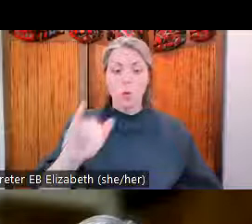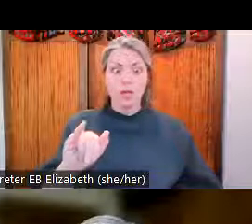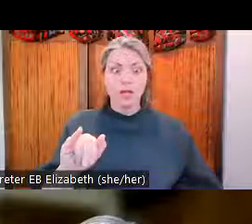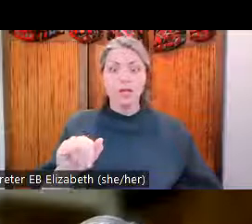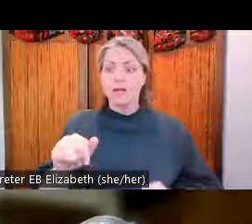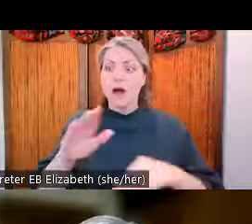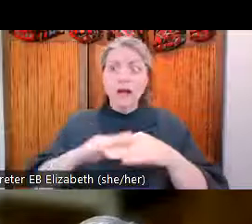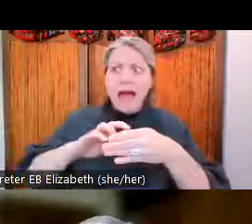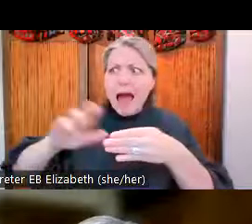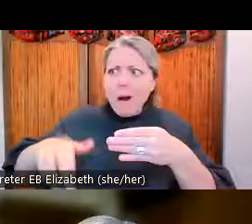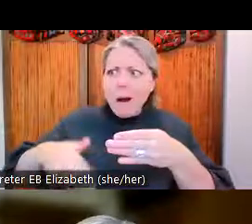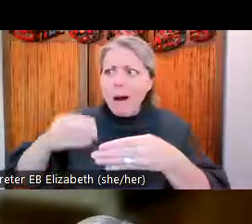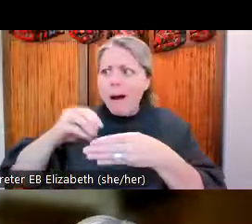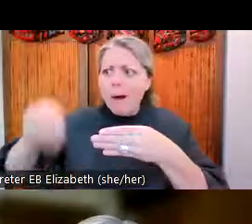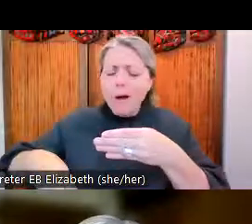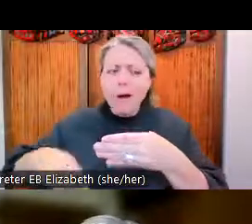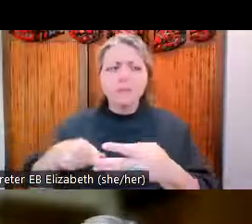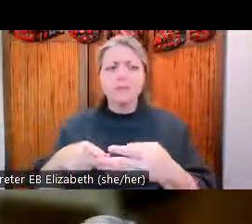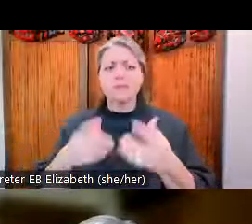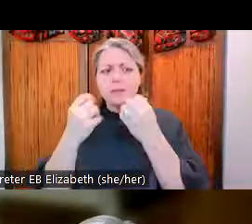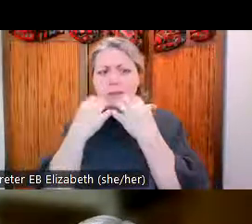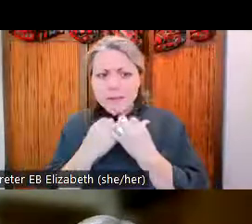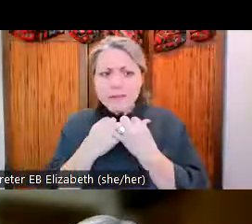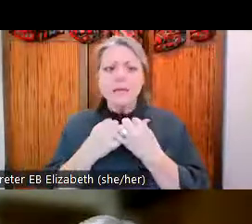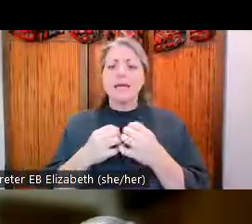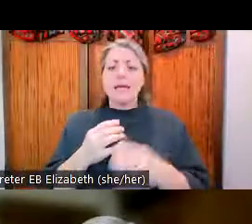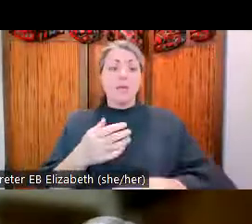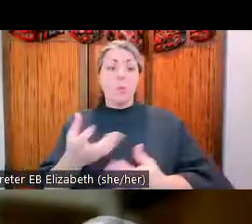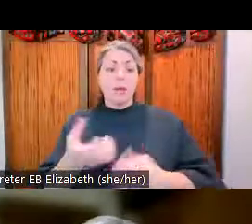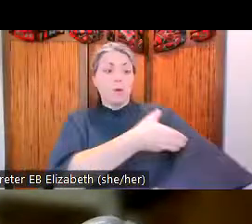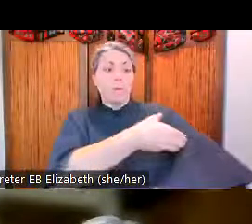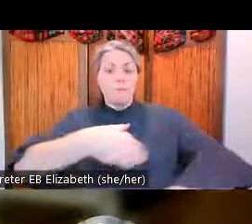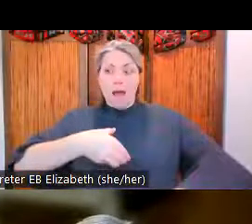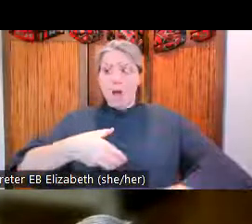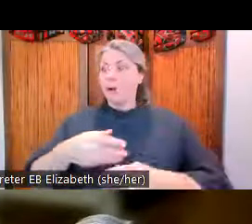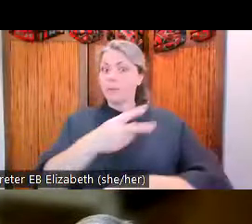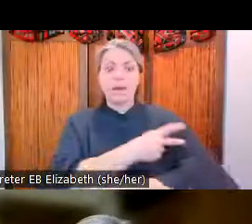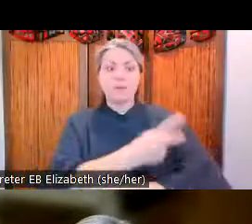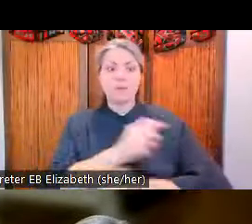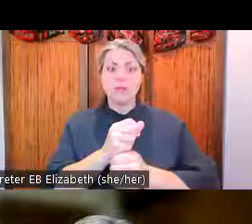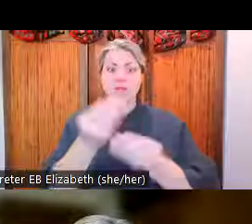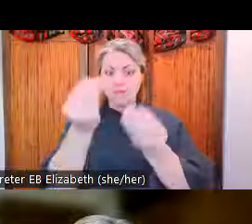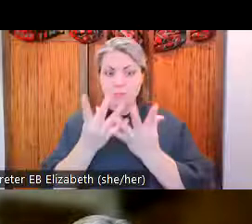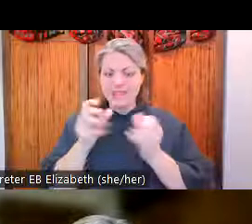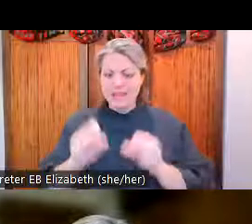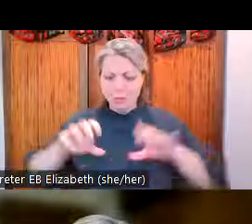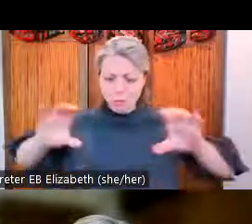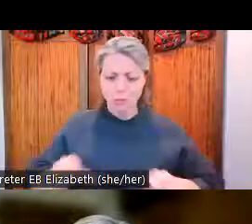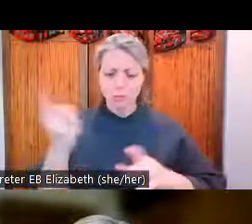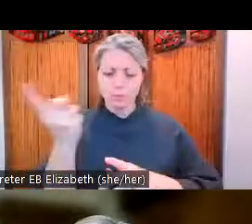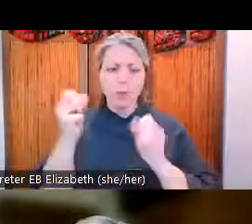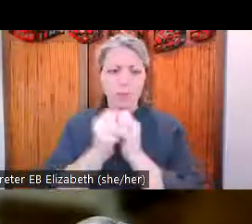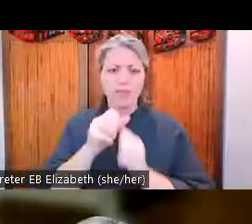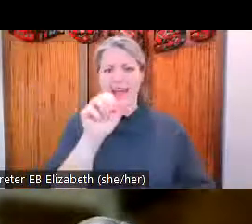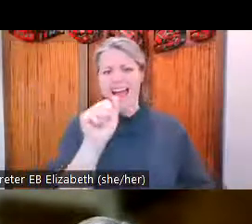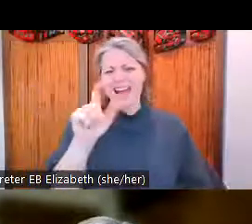it really aims to be able to empower patients with what they call actionable information about their health and healthcare